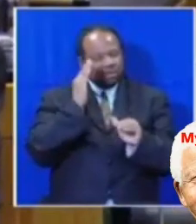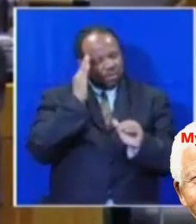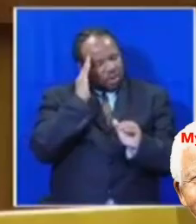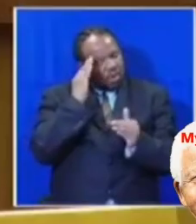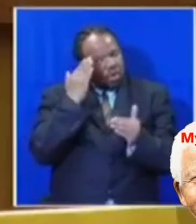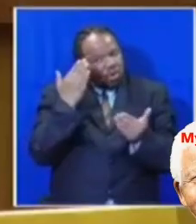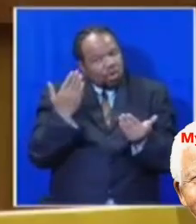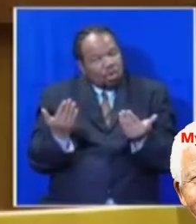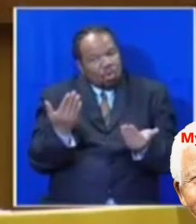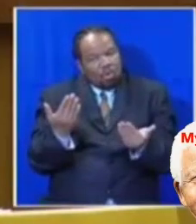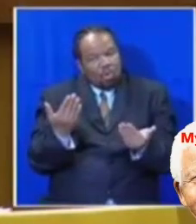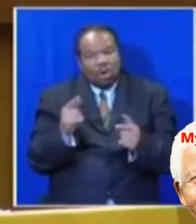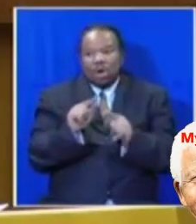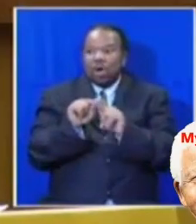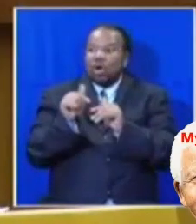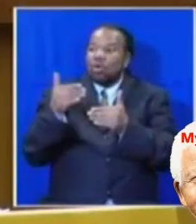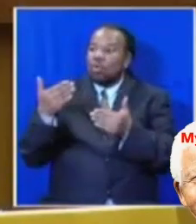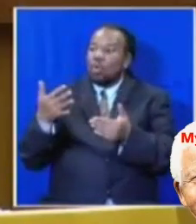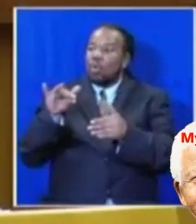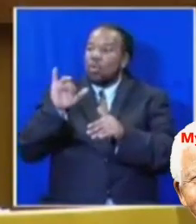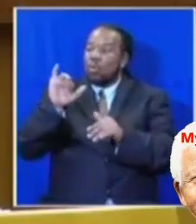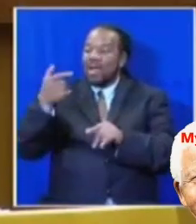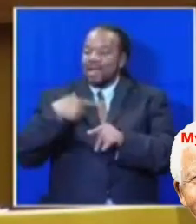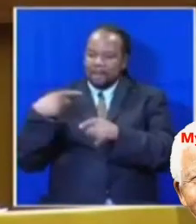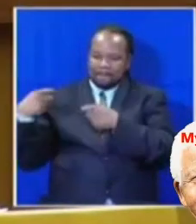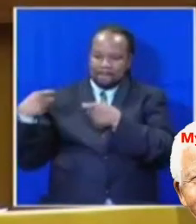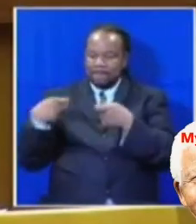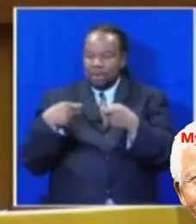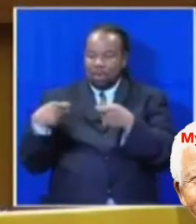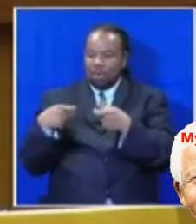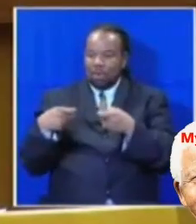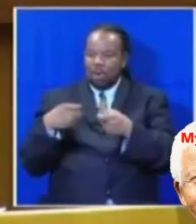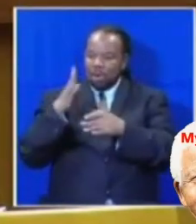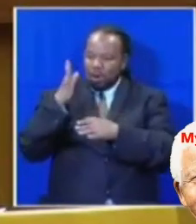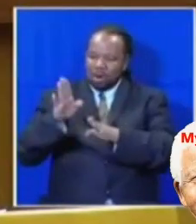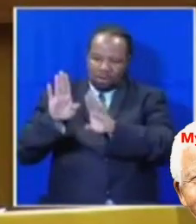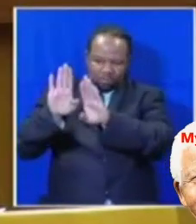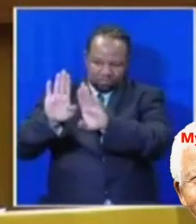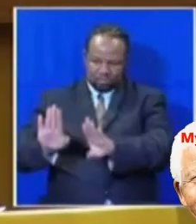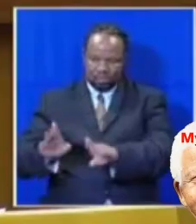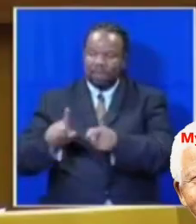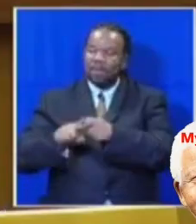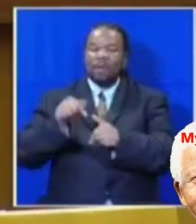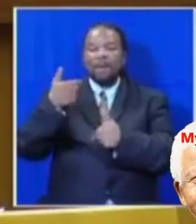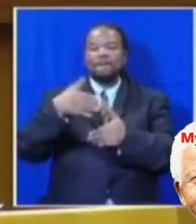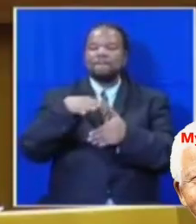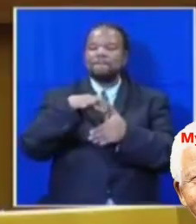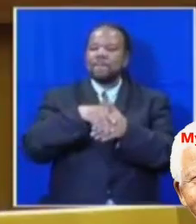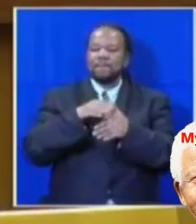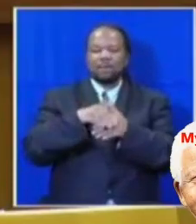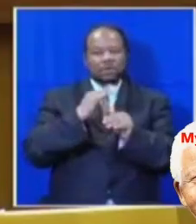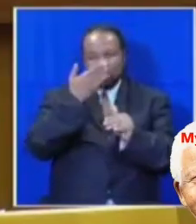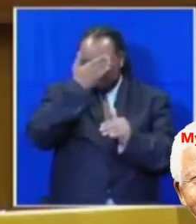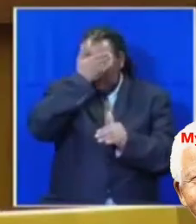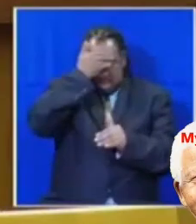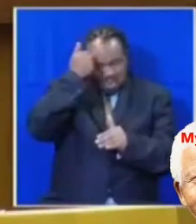stand between warring factions to stop the war. Members who've never known what it is